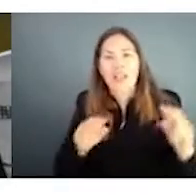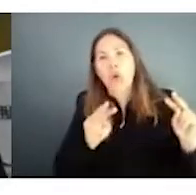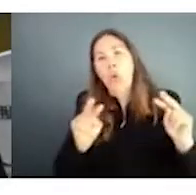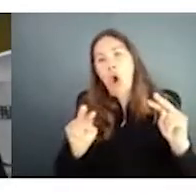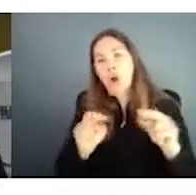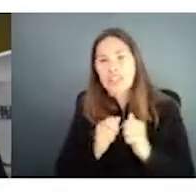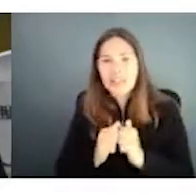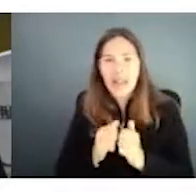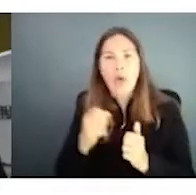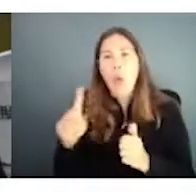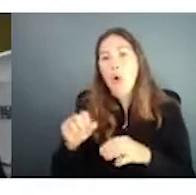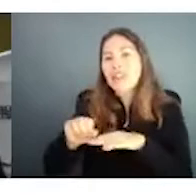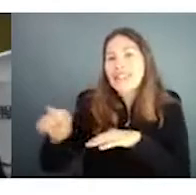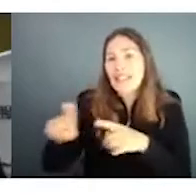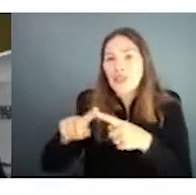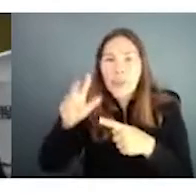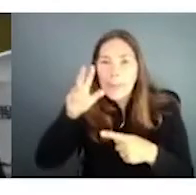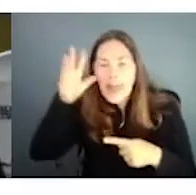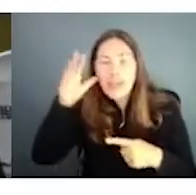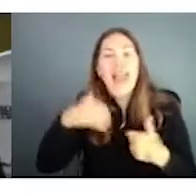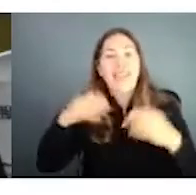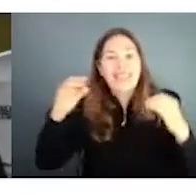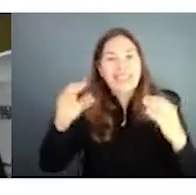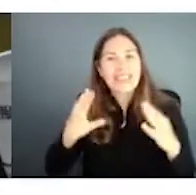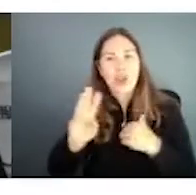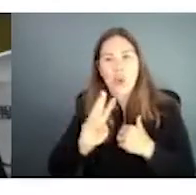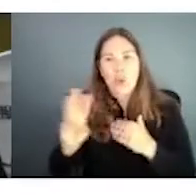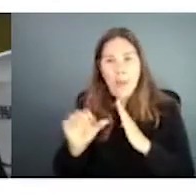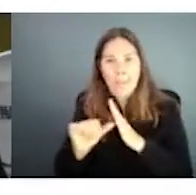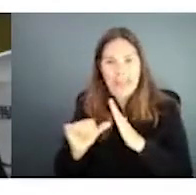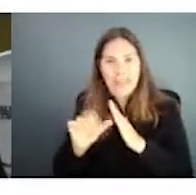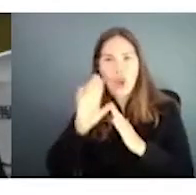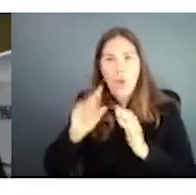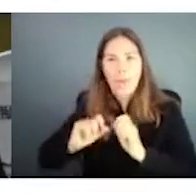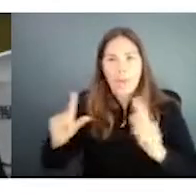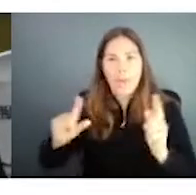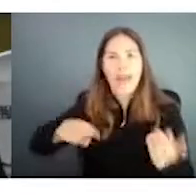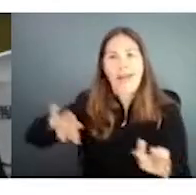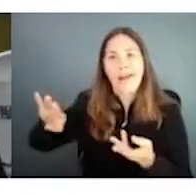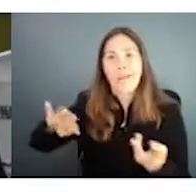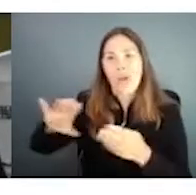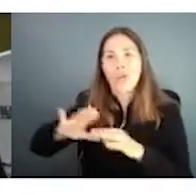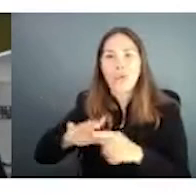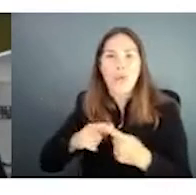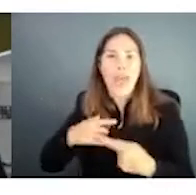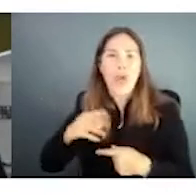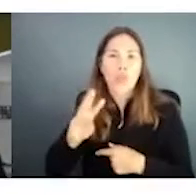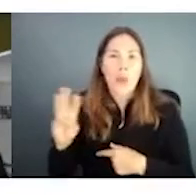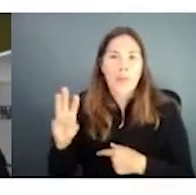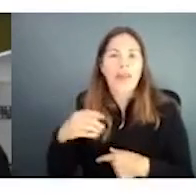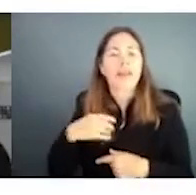them out with parents. I do have a teacher webpage that I'll put some stuff on as well. I think it is something that I